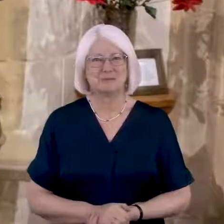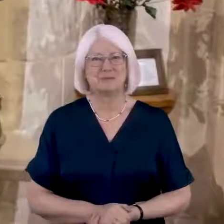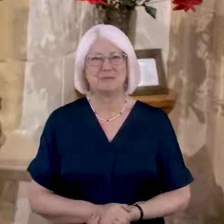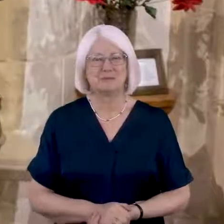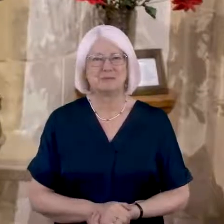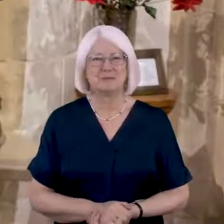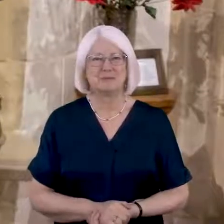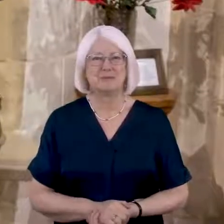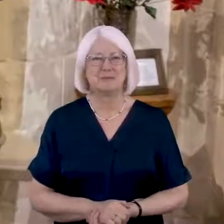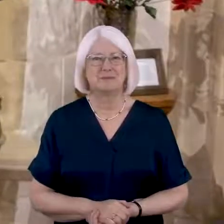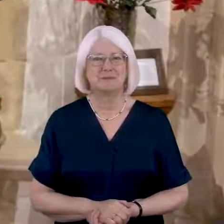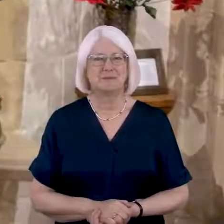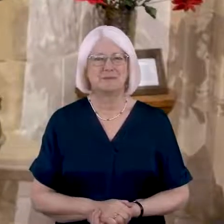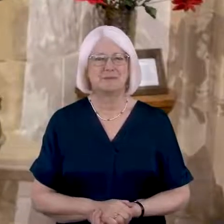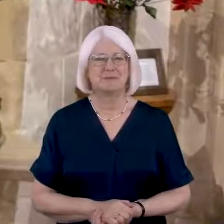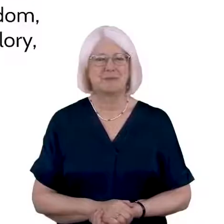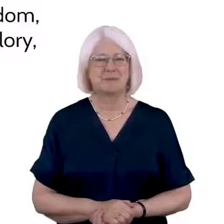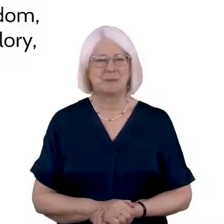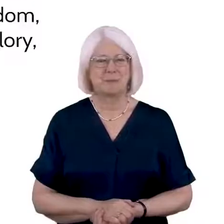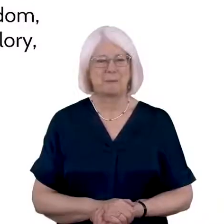Amen.